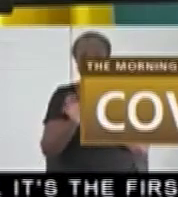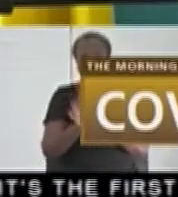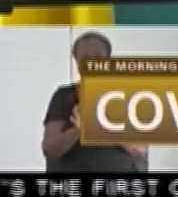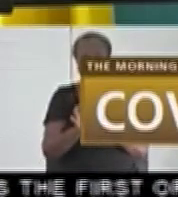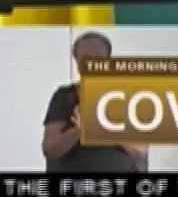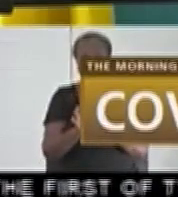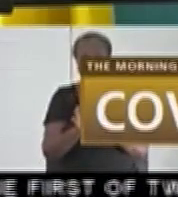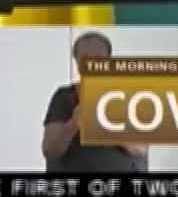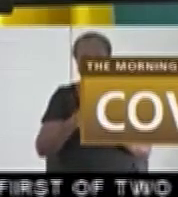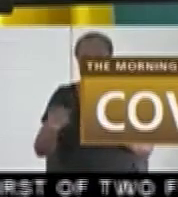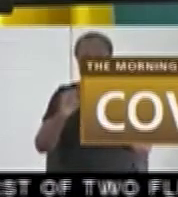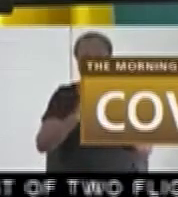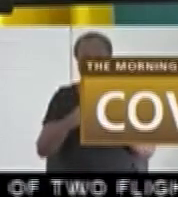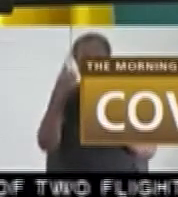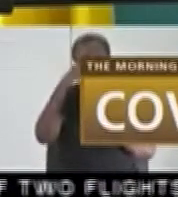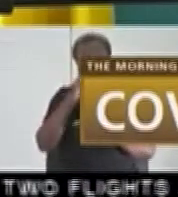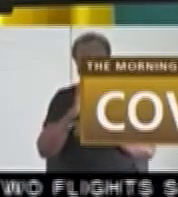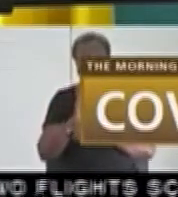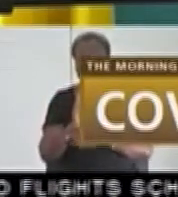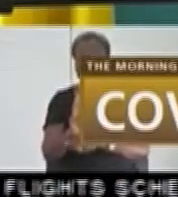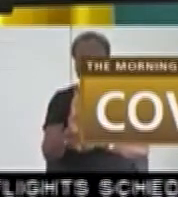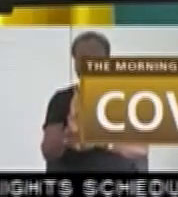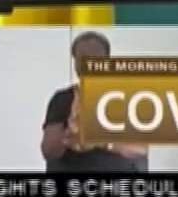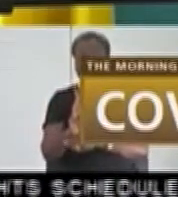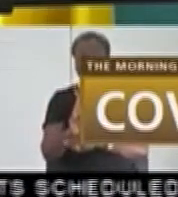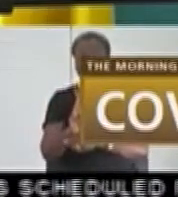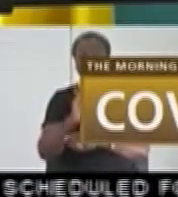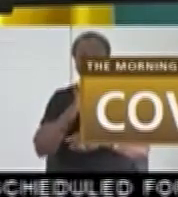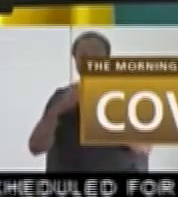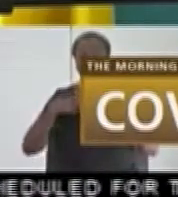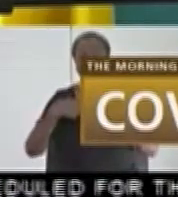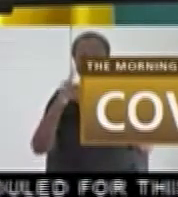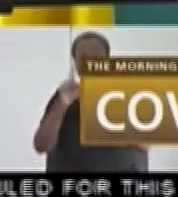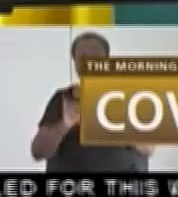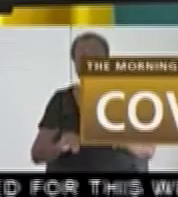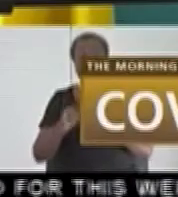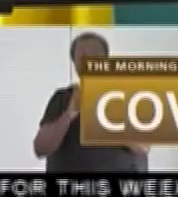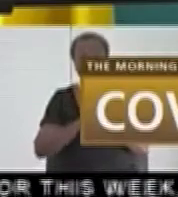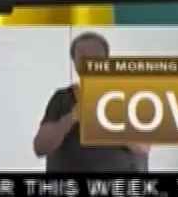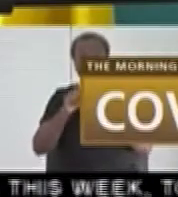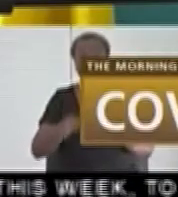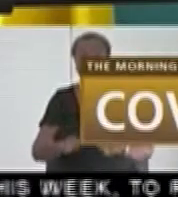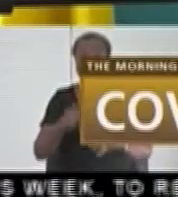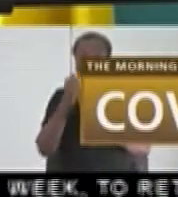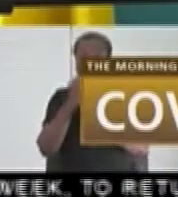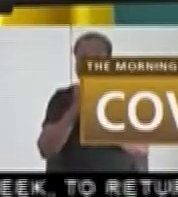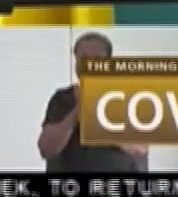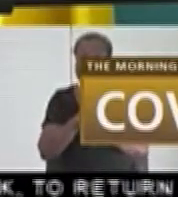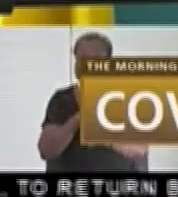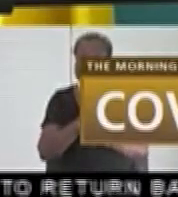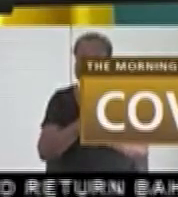forward in this new COVID-19 world is having a test that can identify disease accurately and quickly. We want to get there.